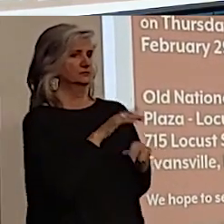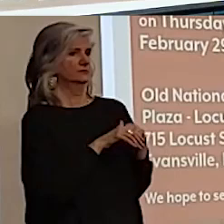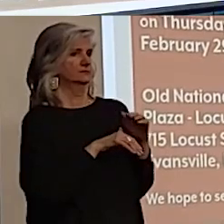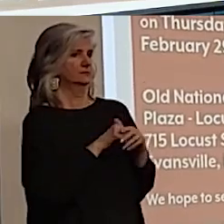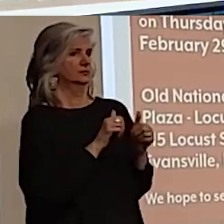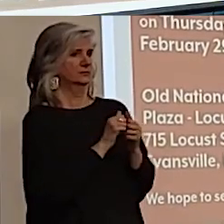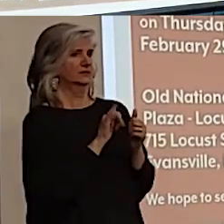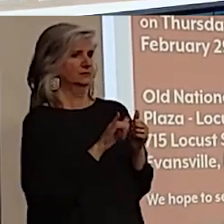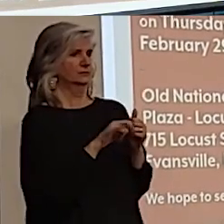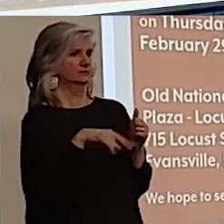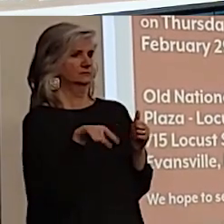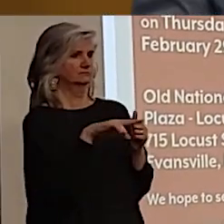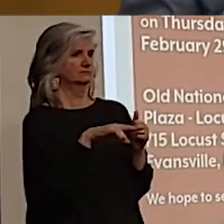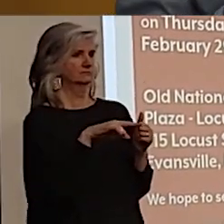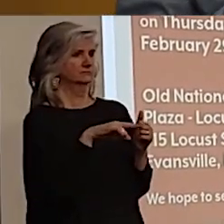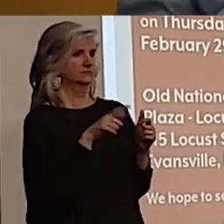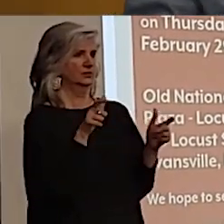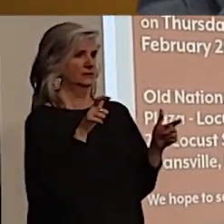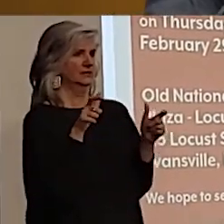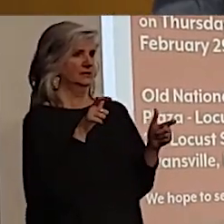the entities they regulate.